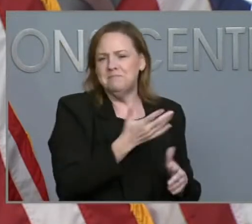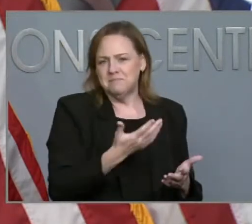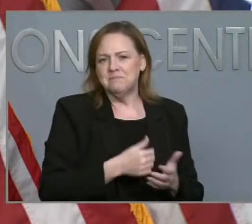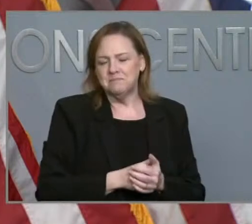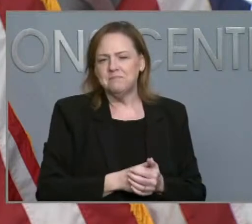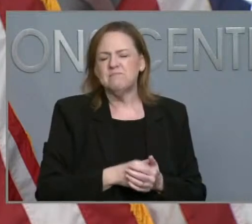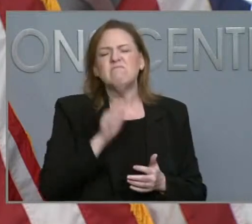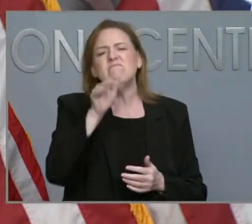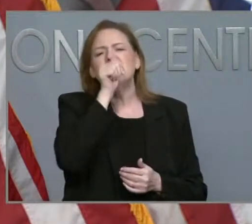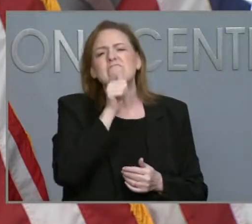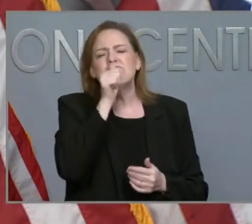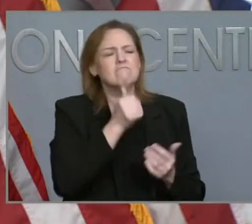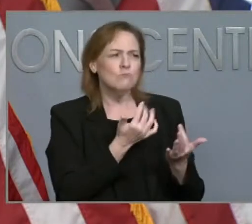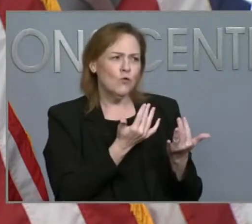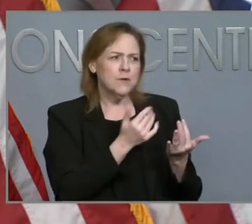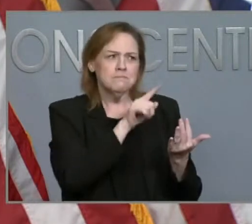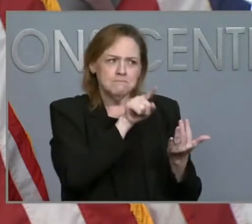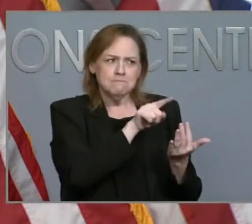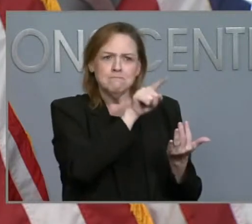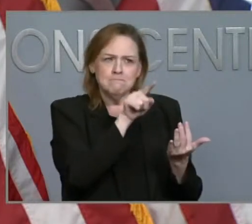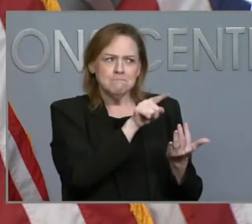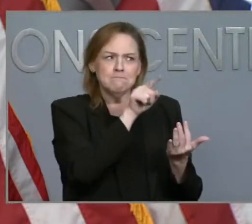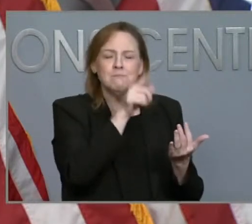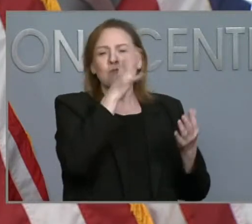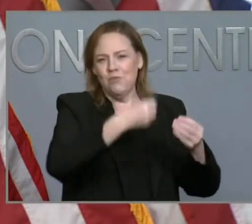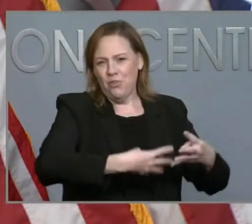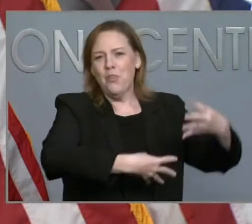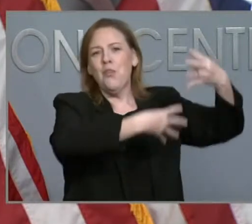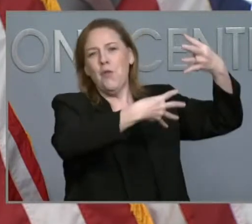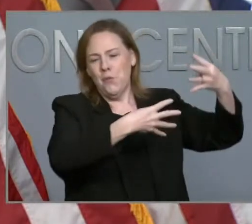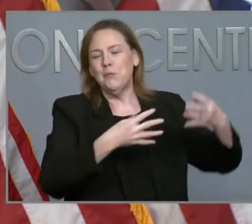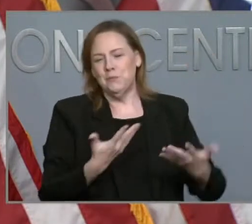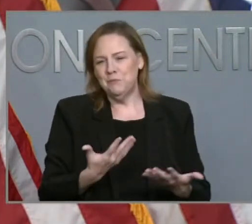to be patient and wait for your information to load.